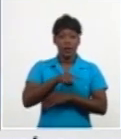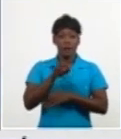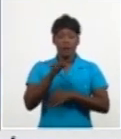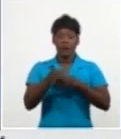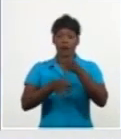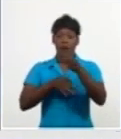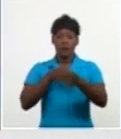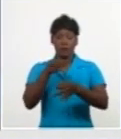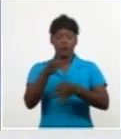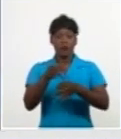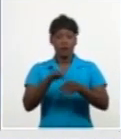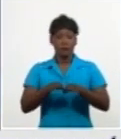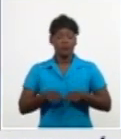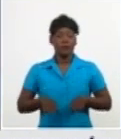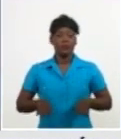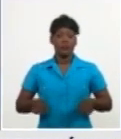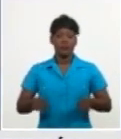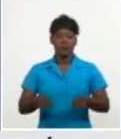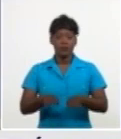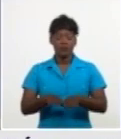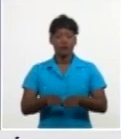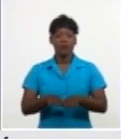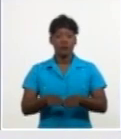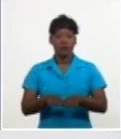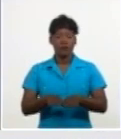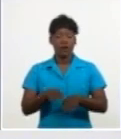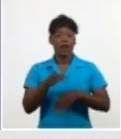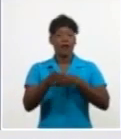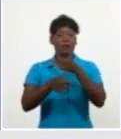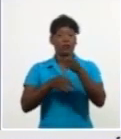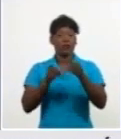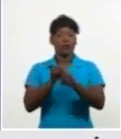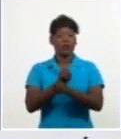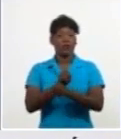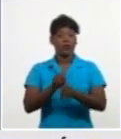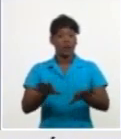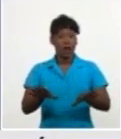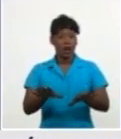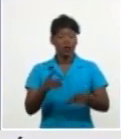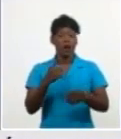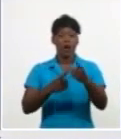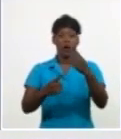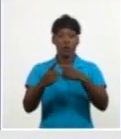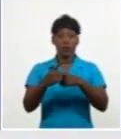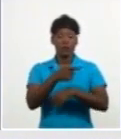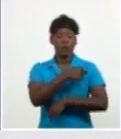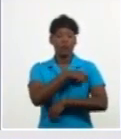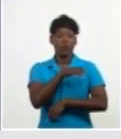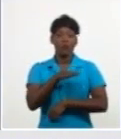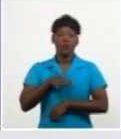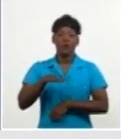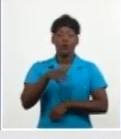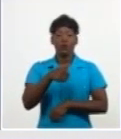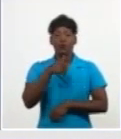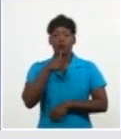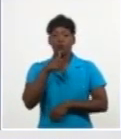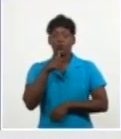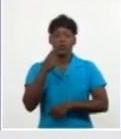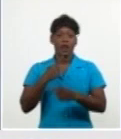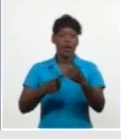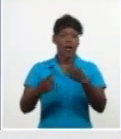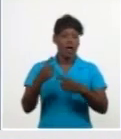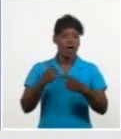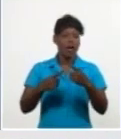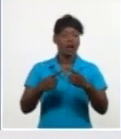it was very enlightening. It answered many of the questions that have been asked in our country